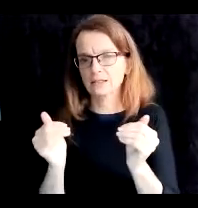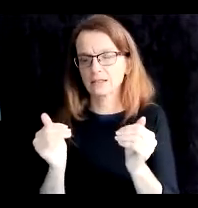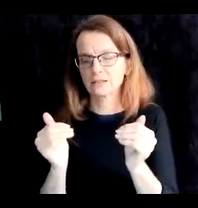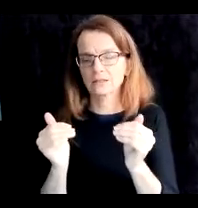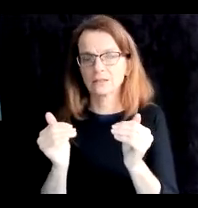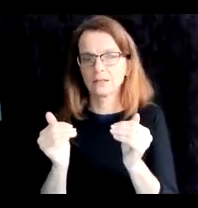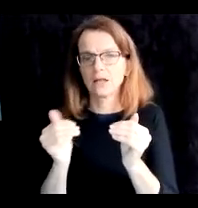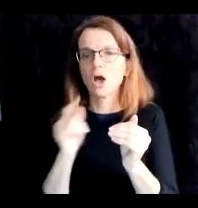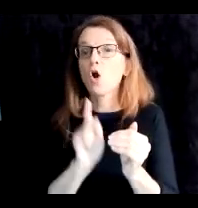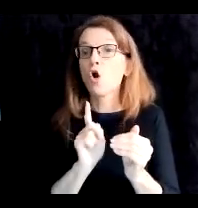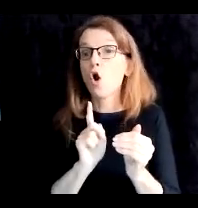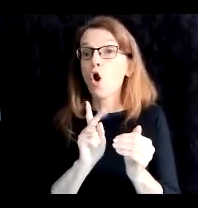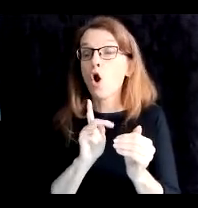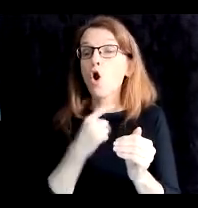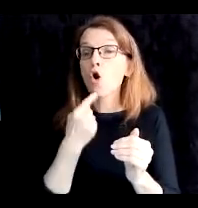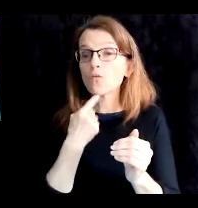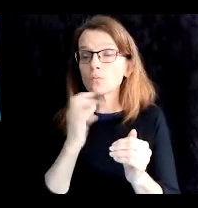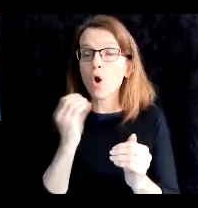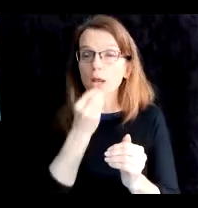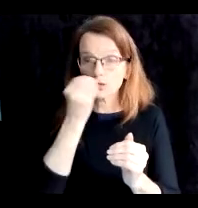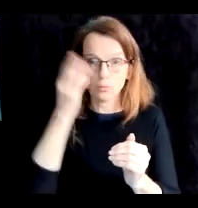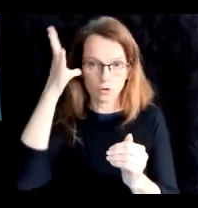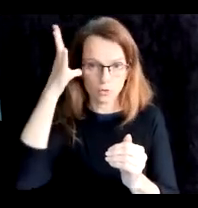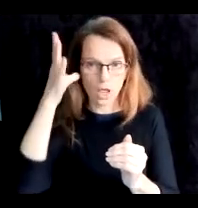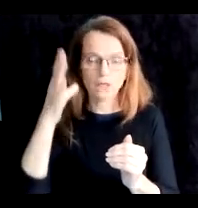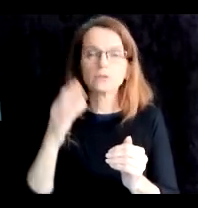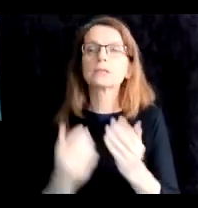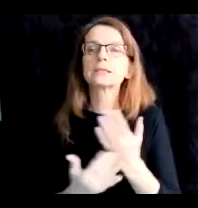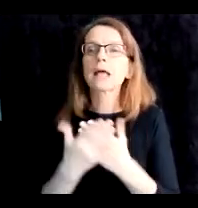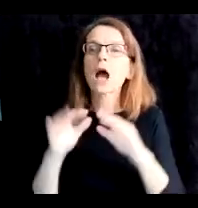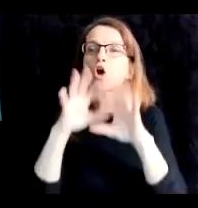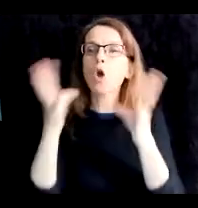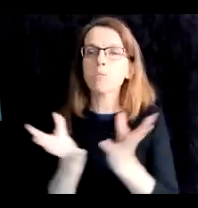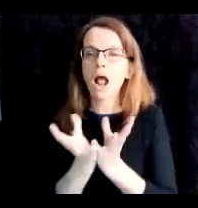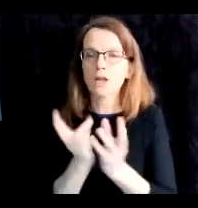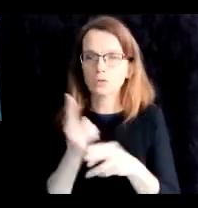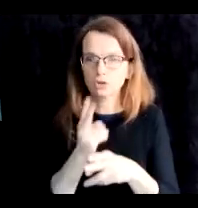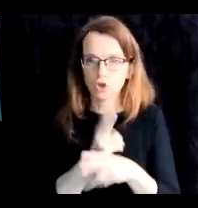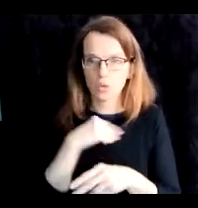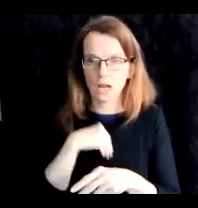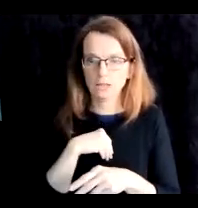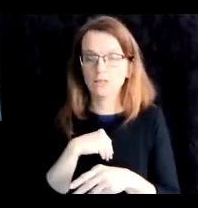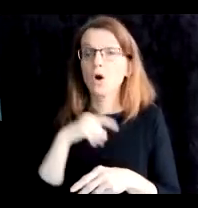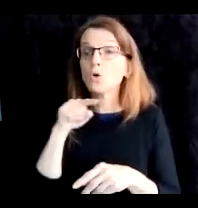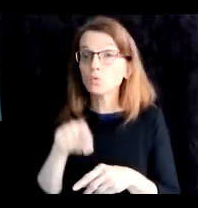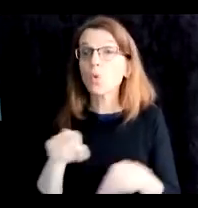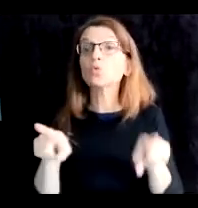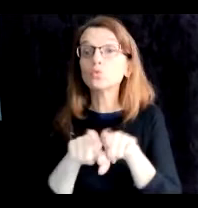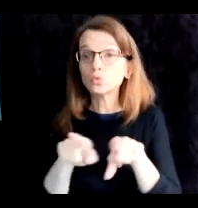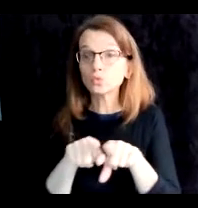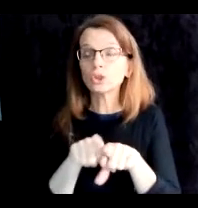phenomena, a few countries here to illustrate this. So the country, for example, like Venezuela, very rich in